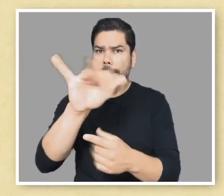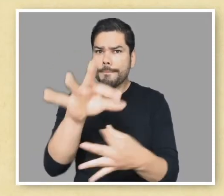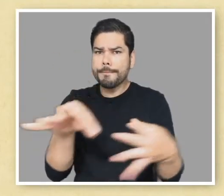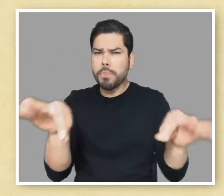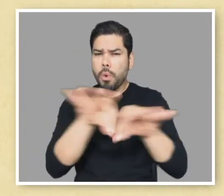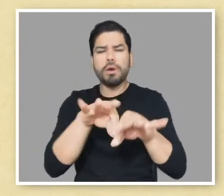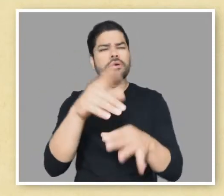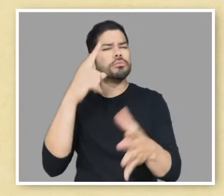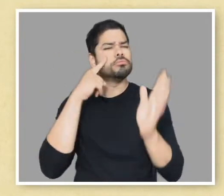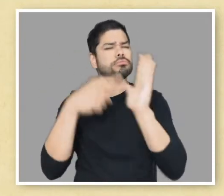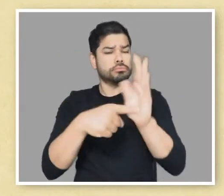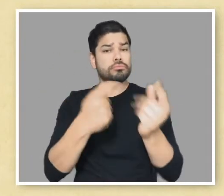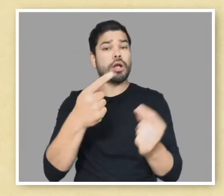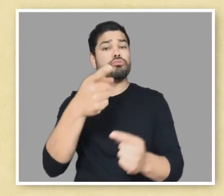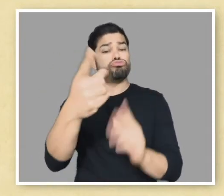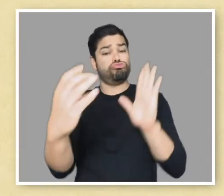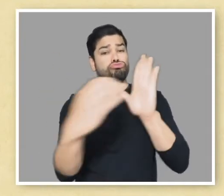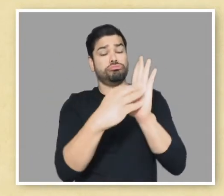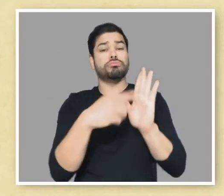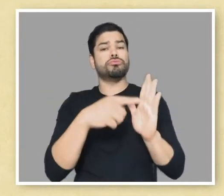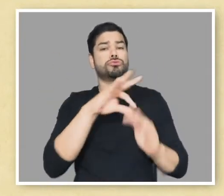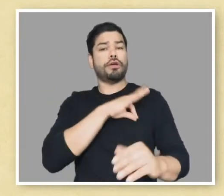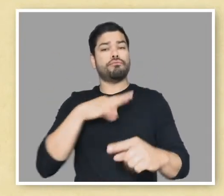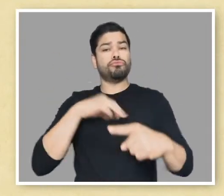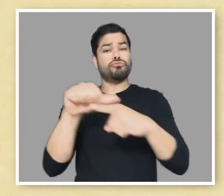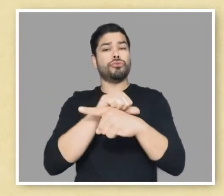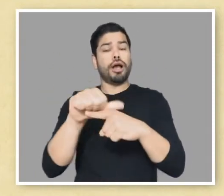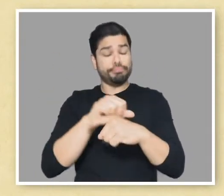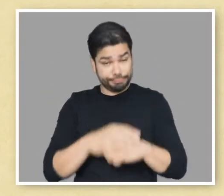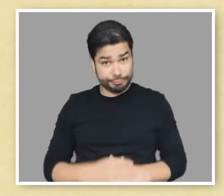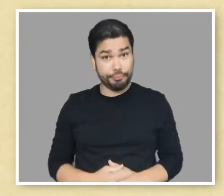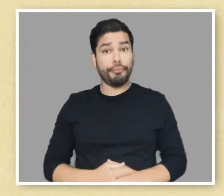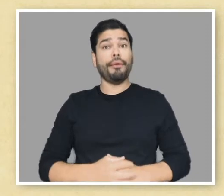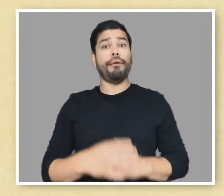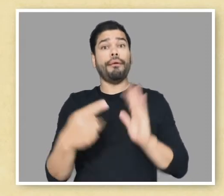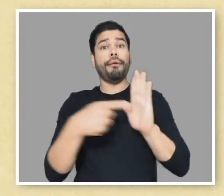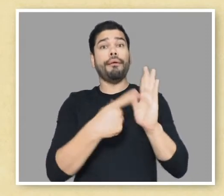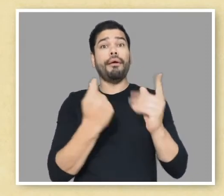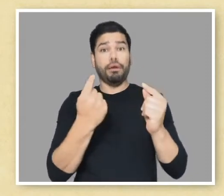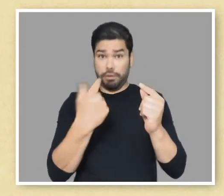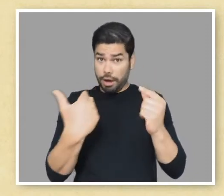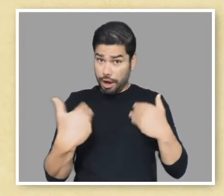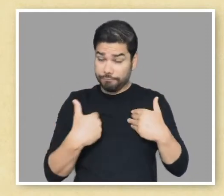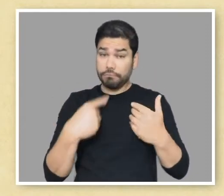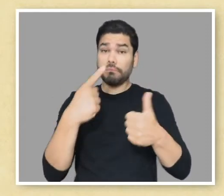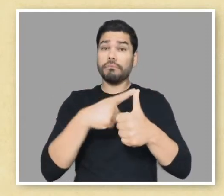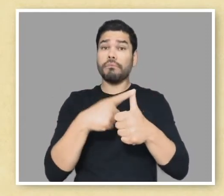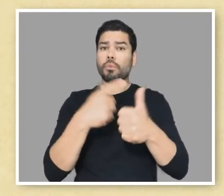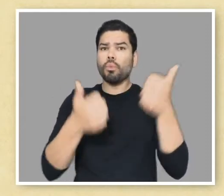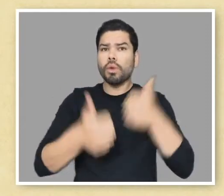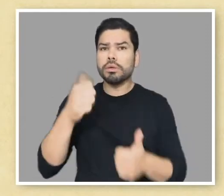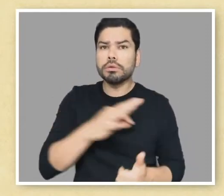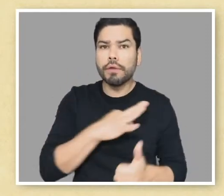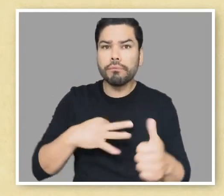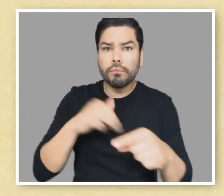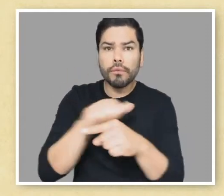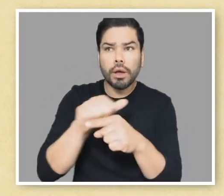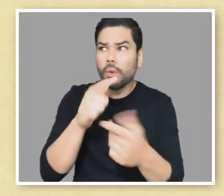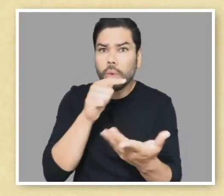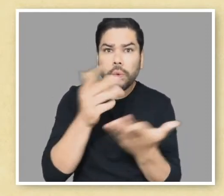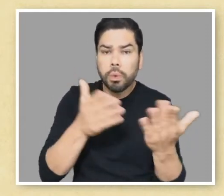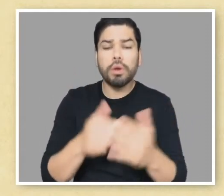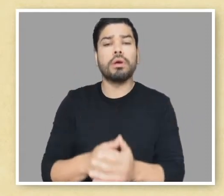The details count. For example, if you agree to a staff training, does the written agreement cover which staff will be